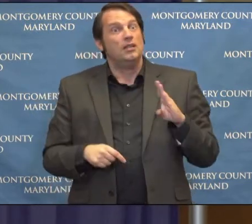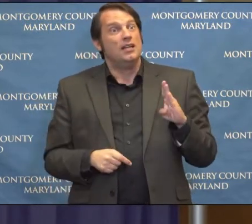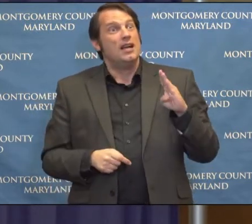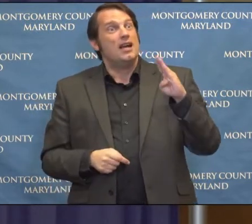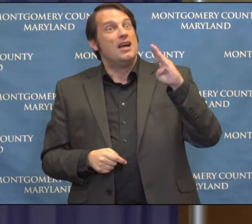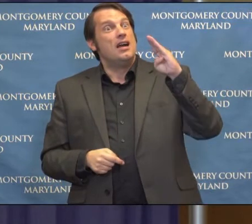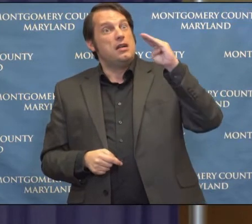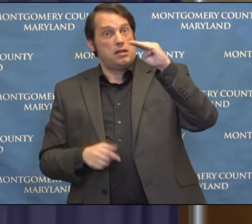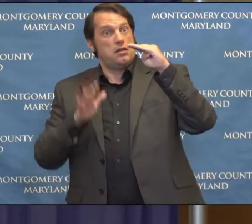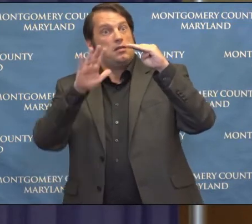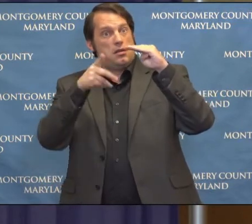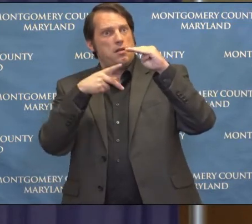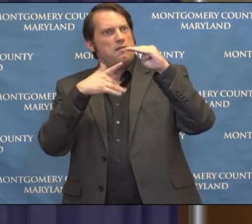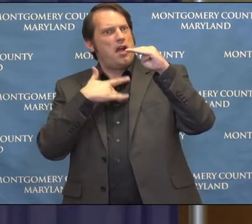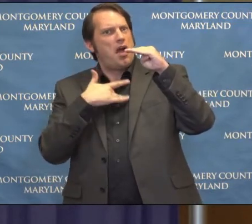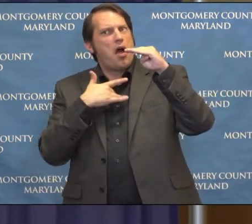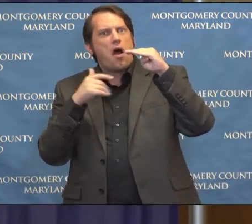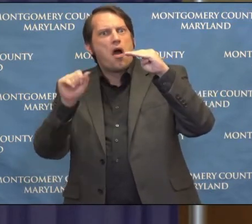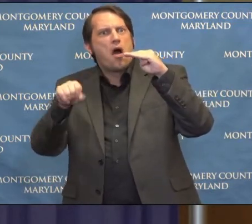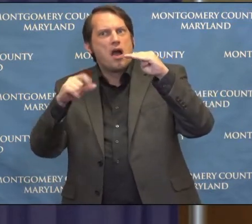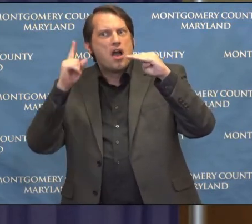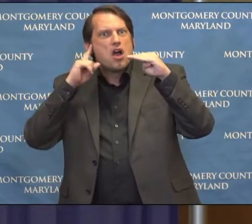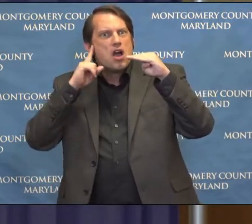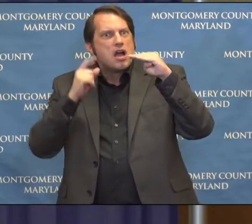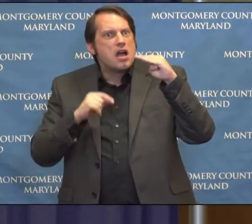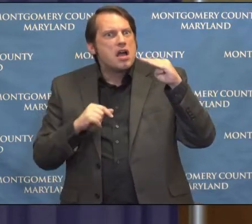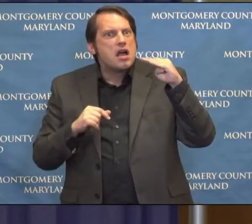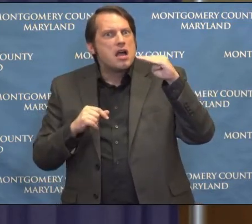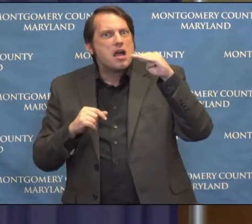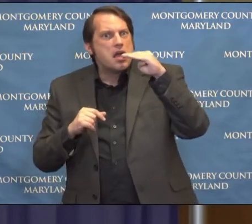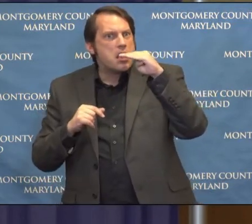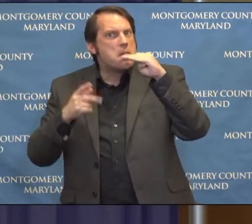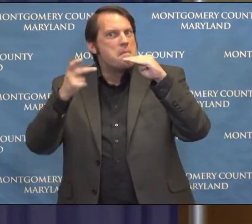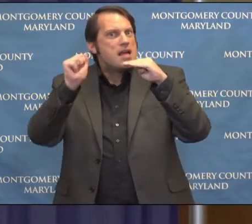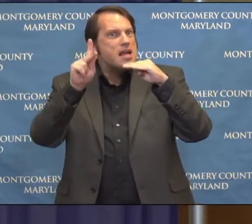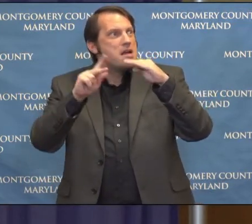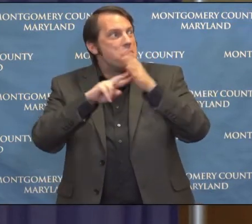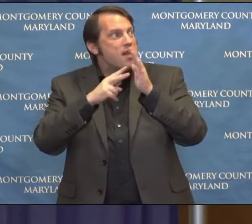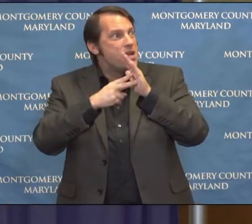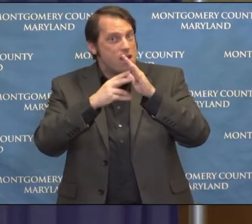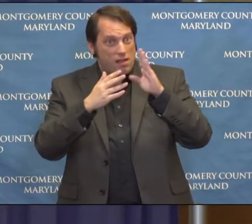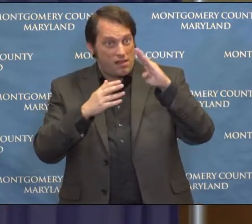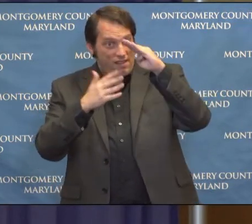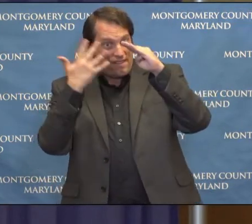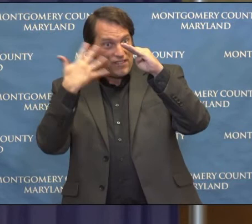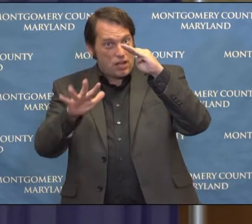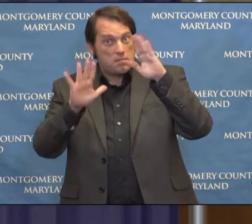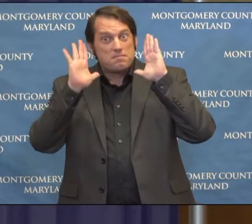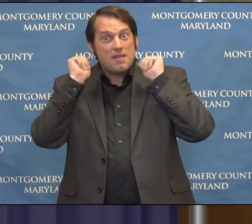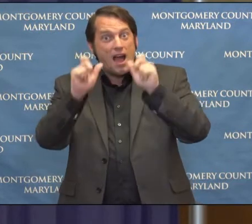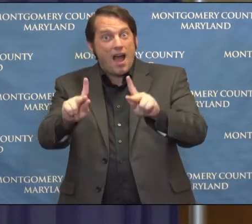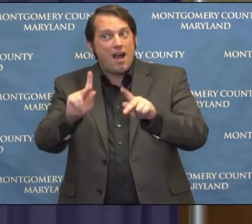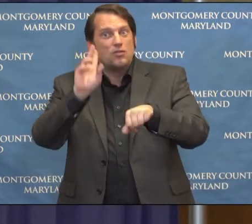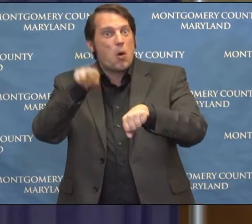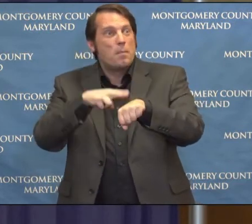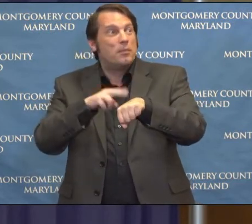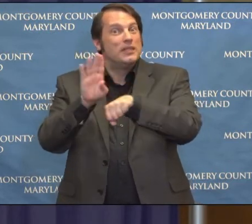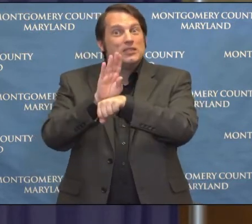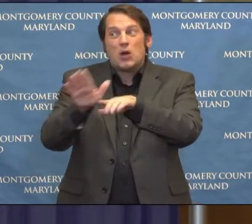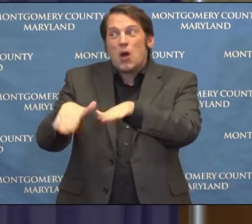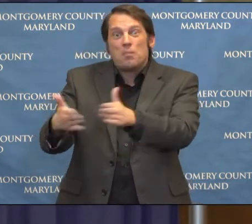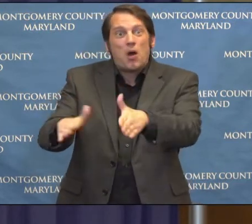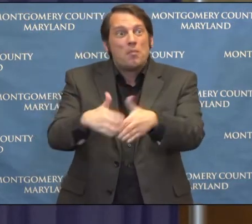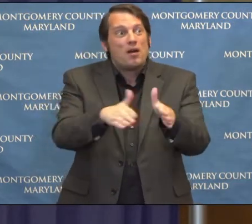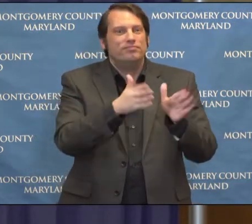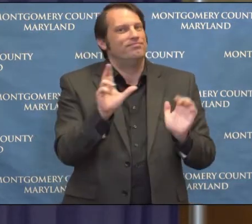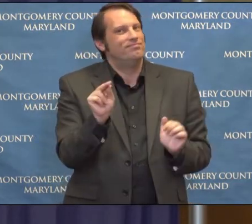reached the peak in Maryland, that does not mean we go back to business as we knew it before COVID-19 the next day. We'll continue and need